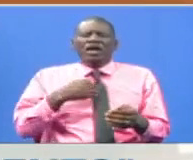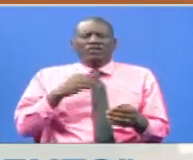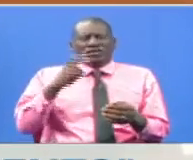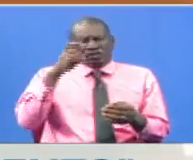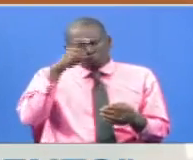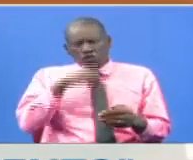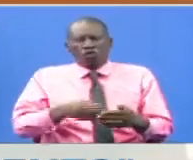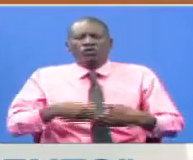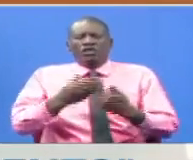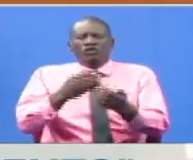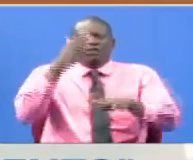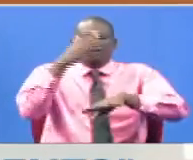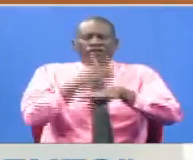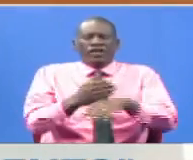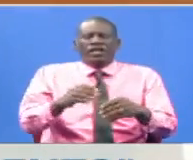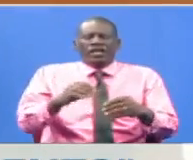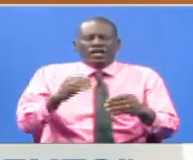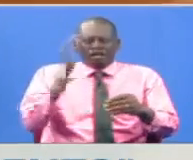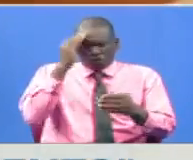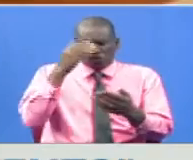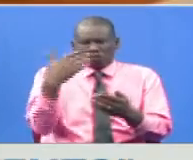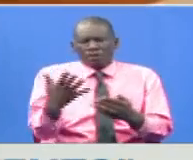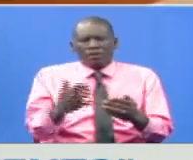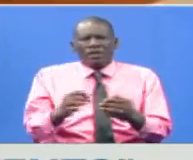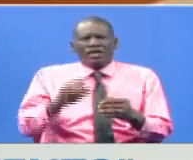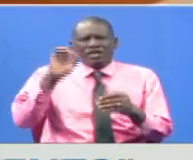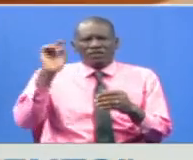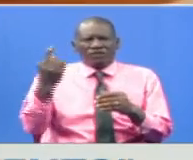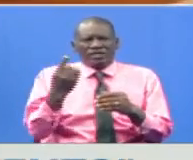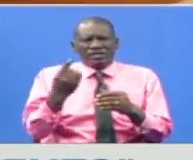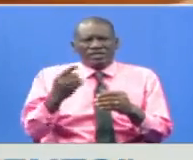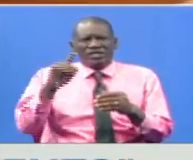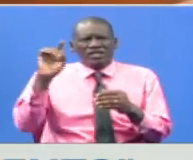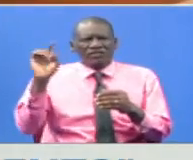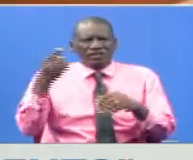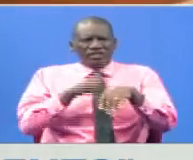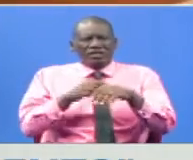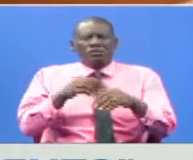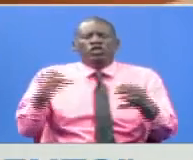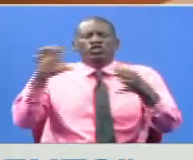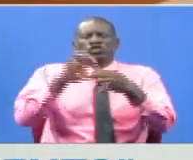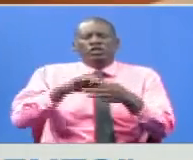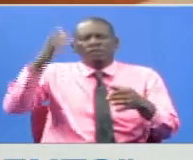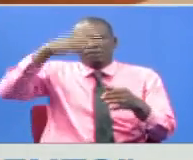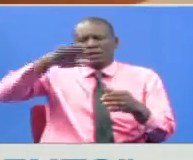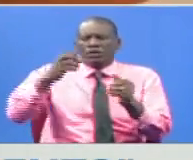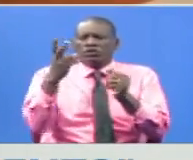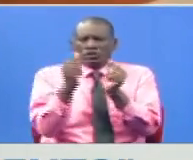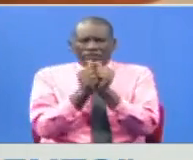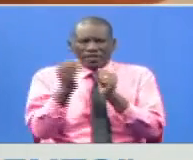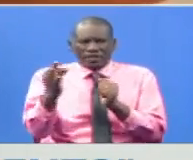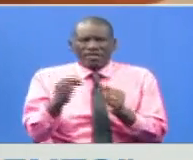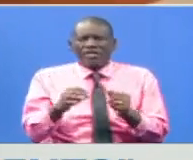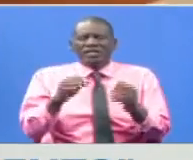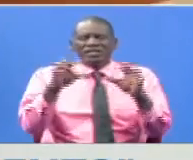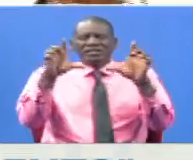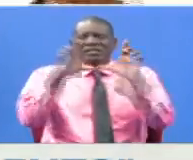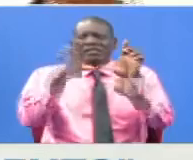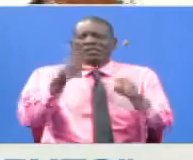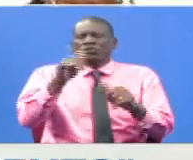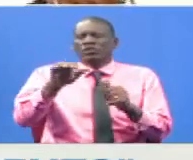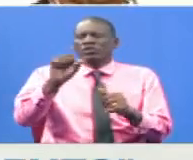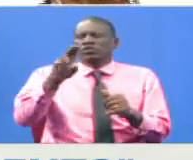papers to the IEBC in his first election bid to the National Assembly in 2013. The certificates Sudi is said to have